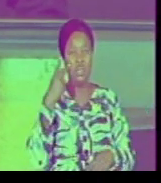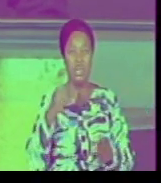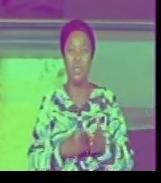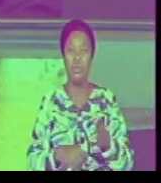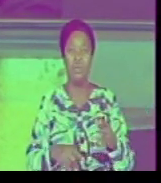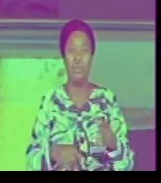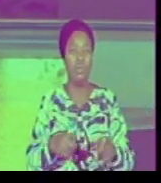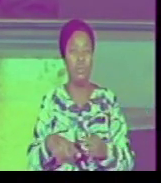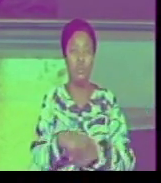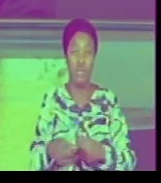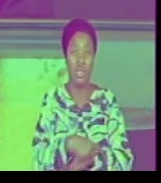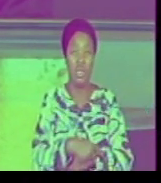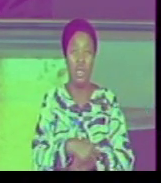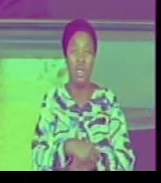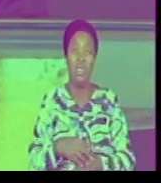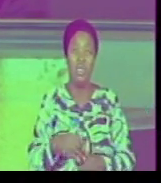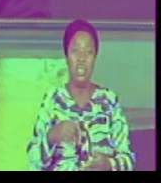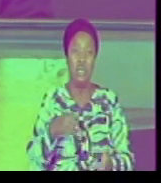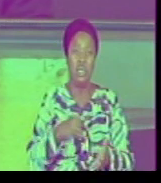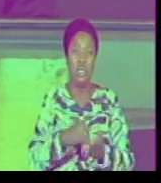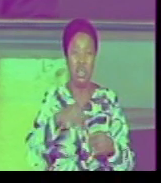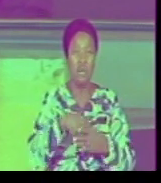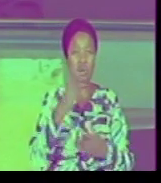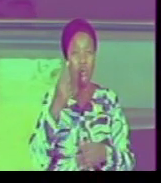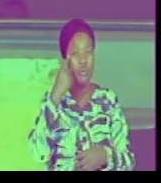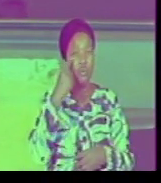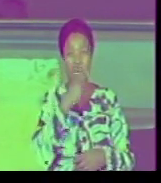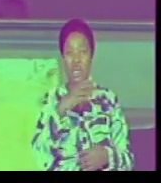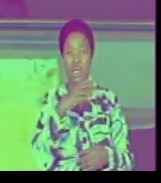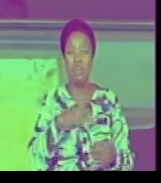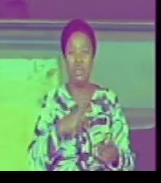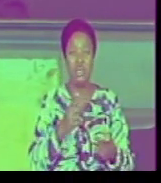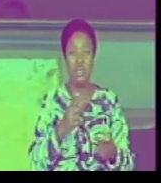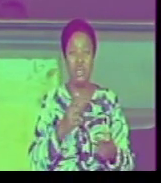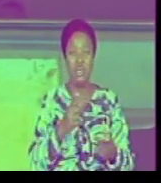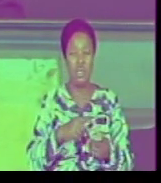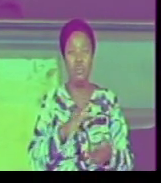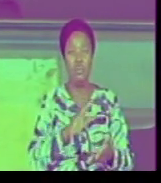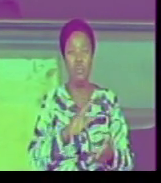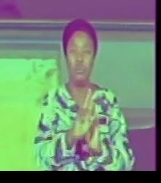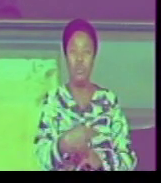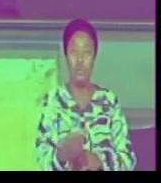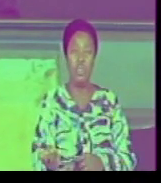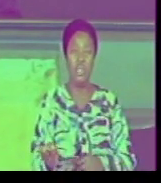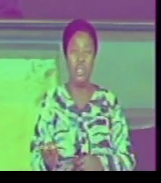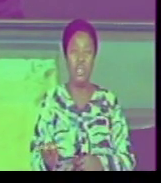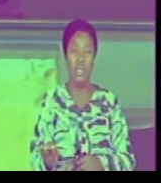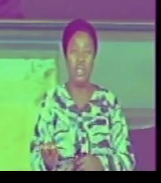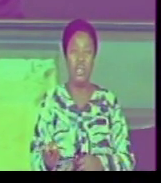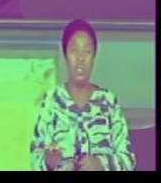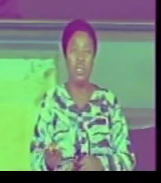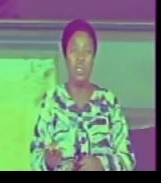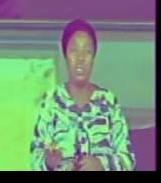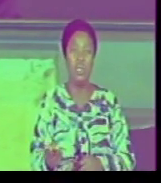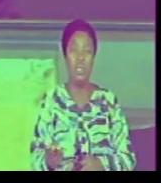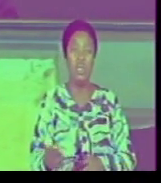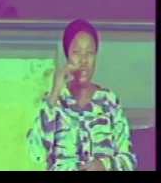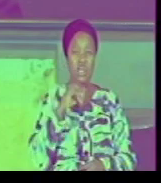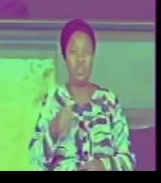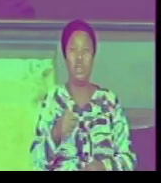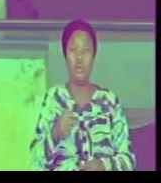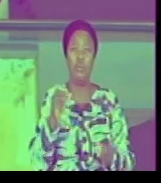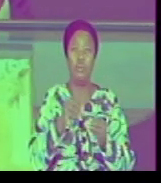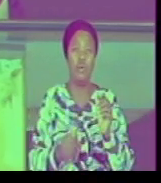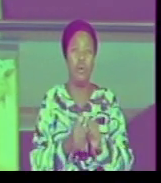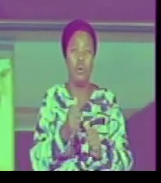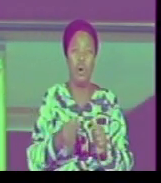sight. It becomes useless because it's thinking of itself more highly. Come down.